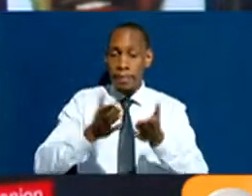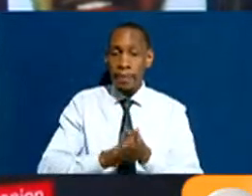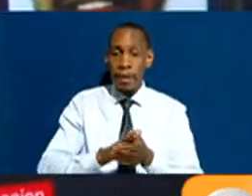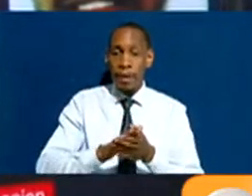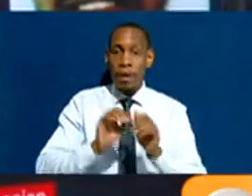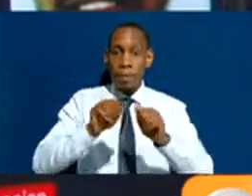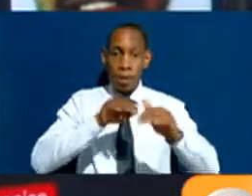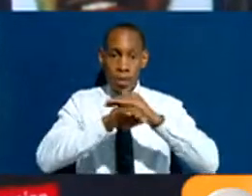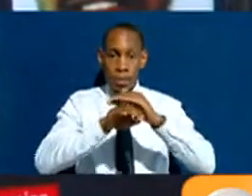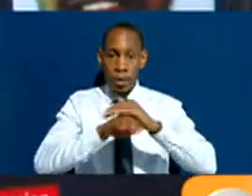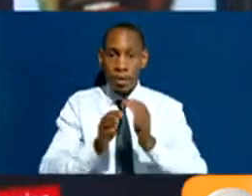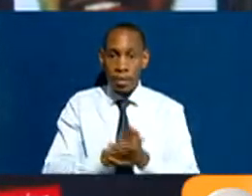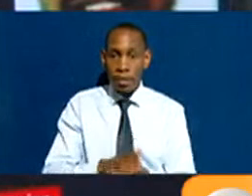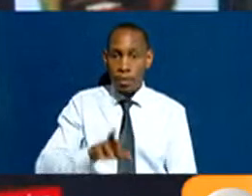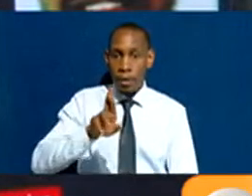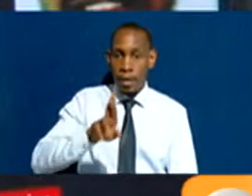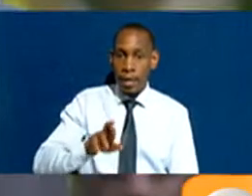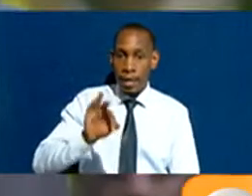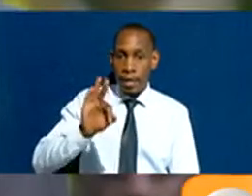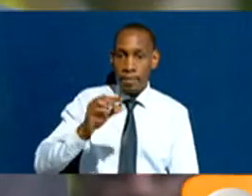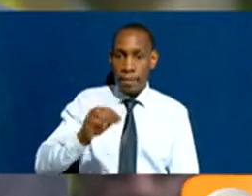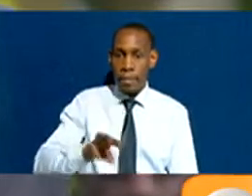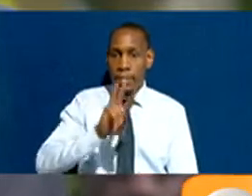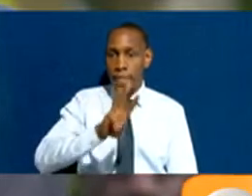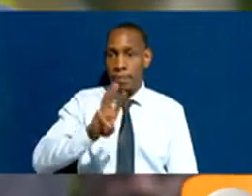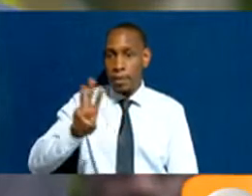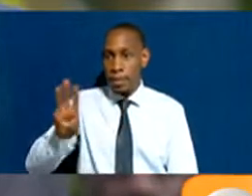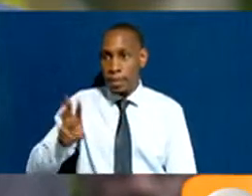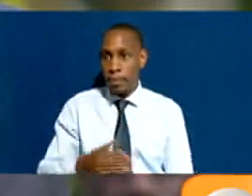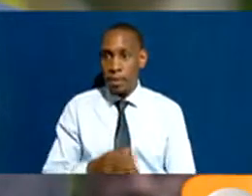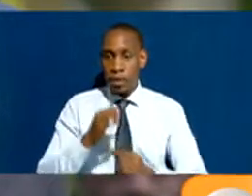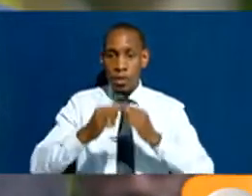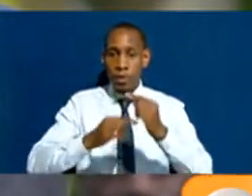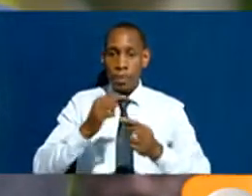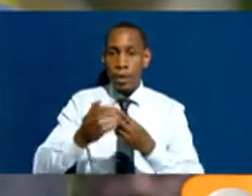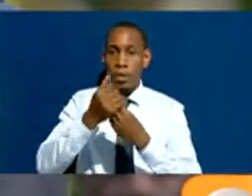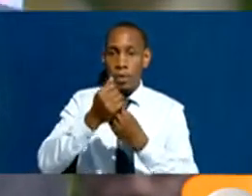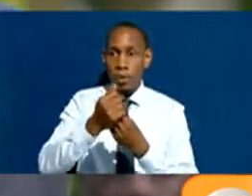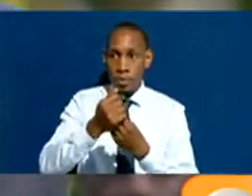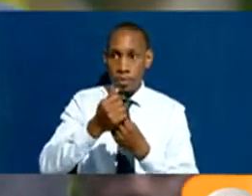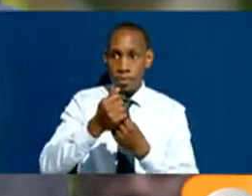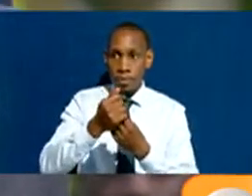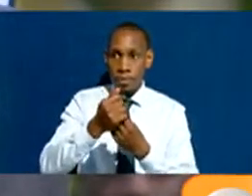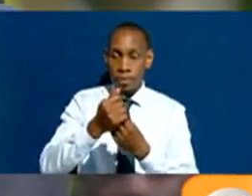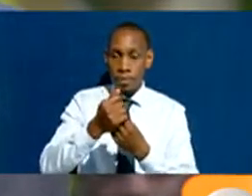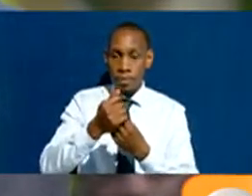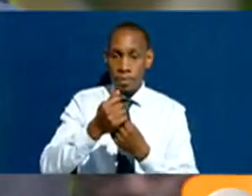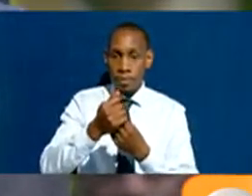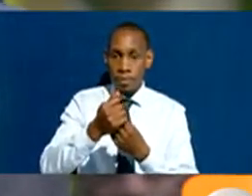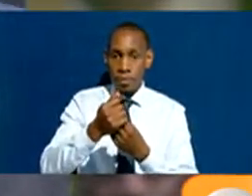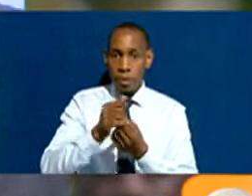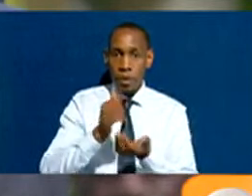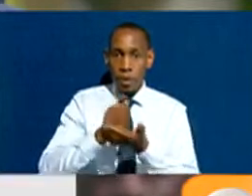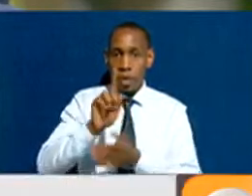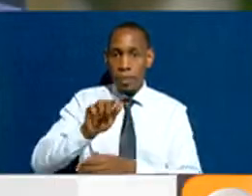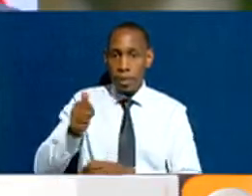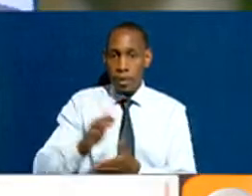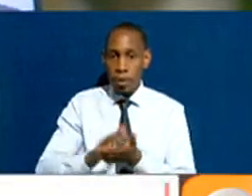available on the RFJ website. We have continued to partner in the spirit of reciprocity to